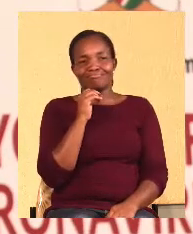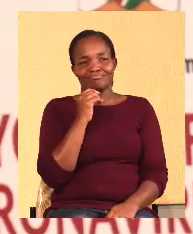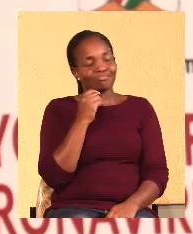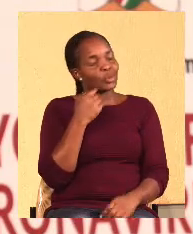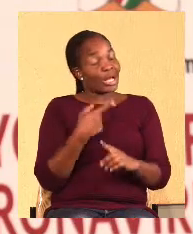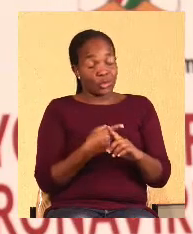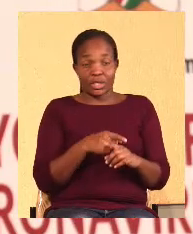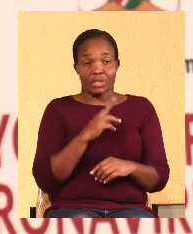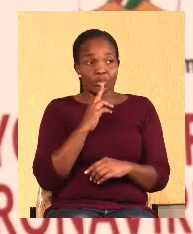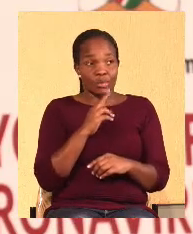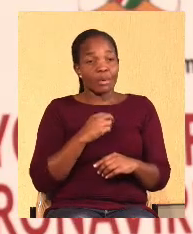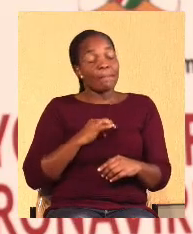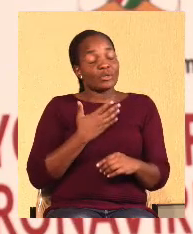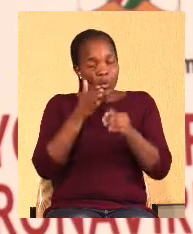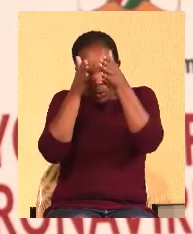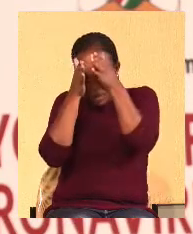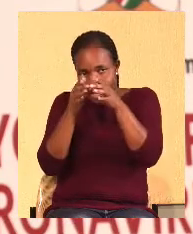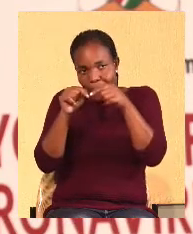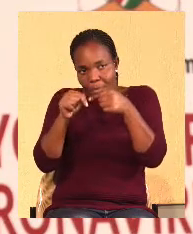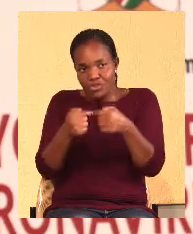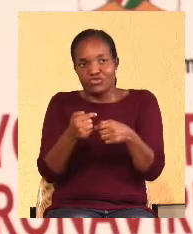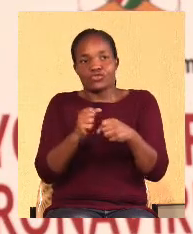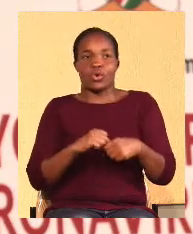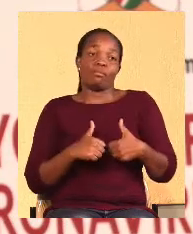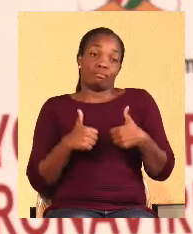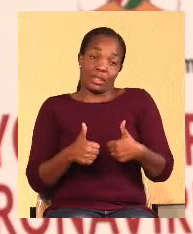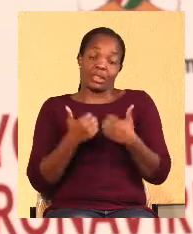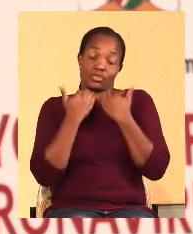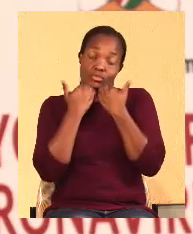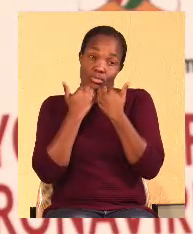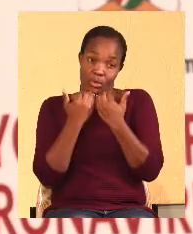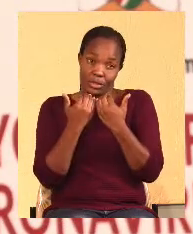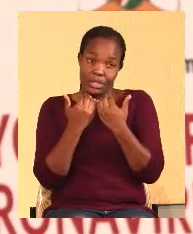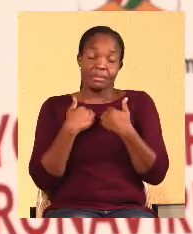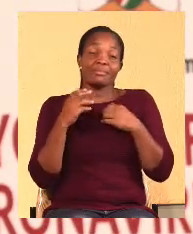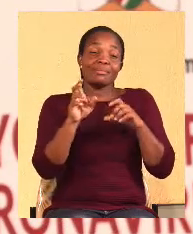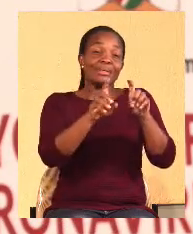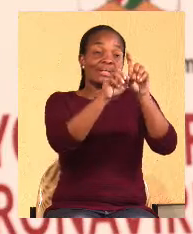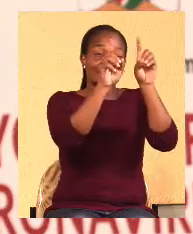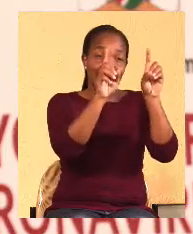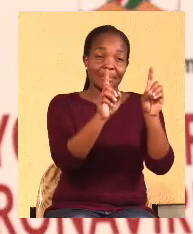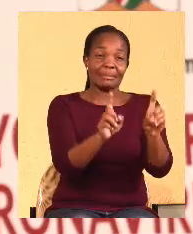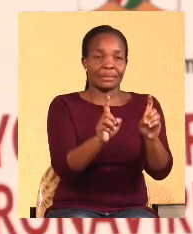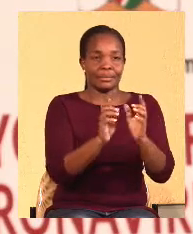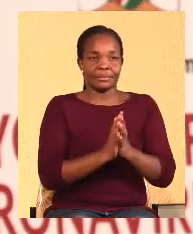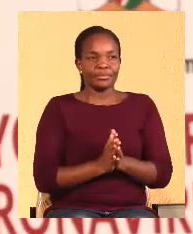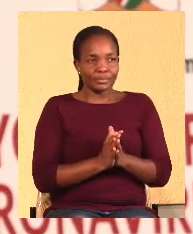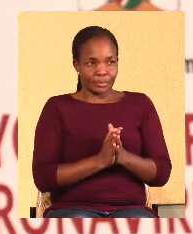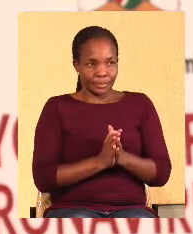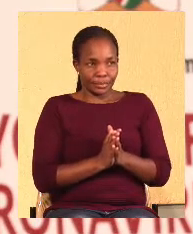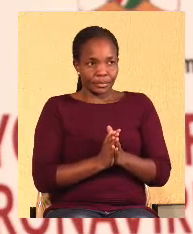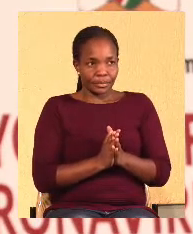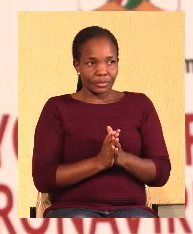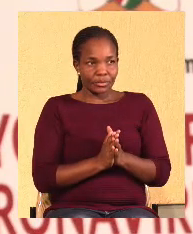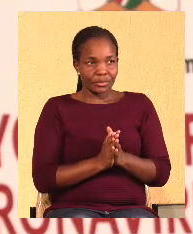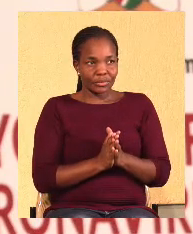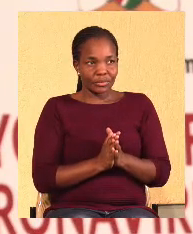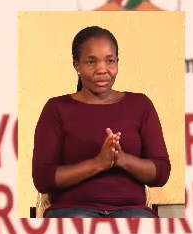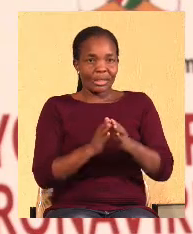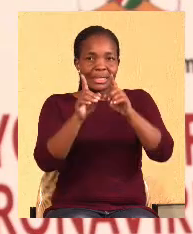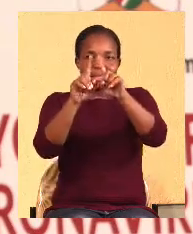We only want to focus on health issues. And so I'm urging maybe the different sectors to